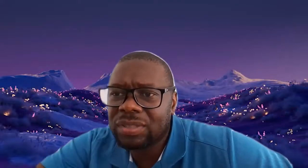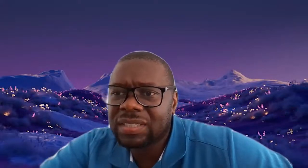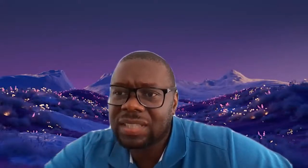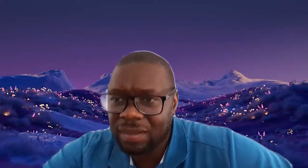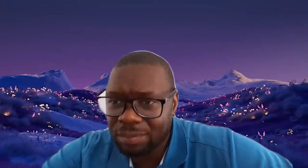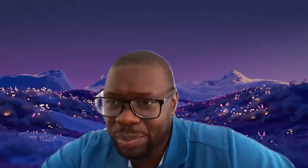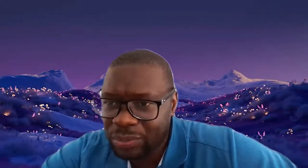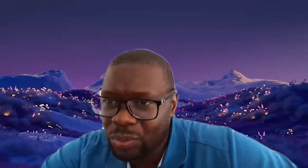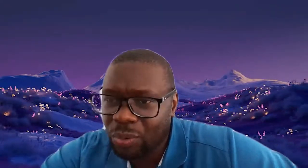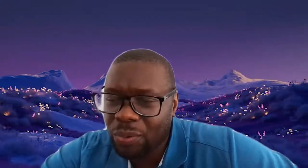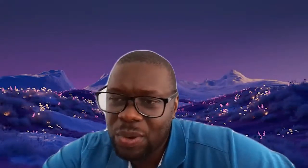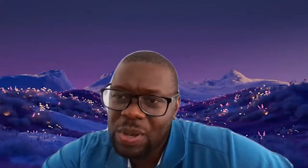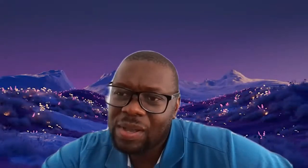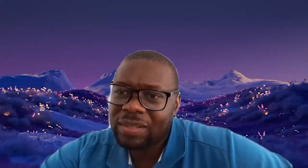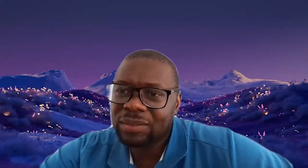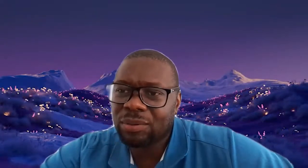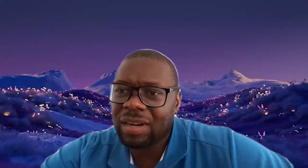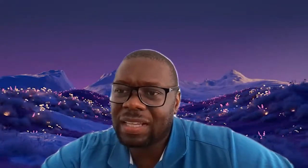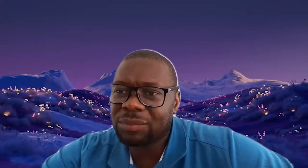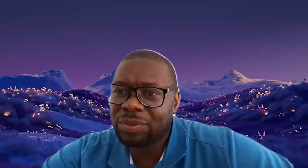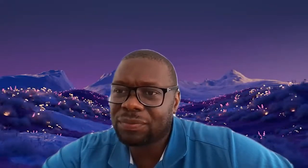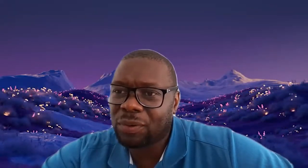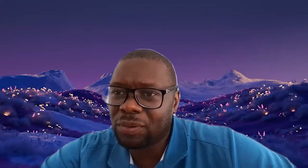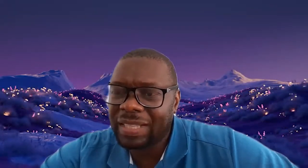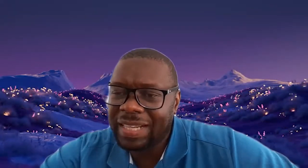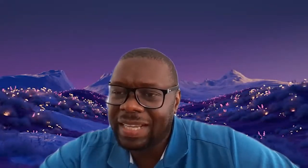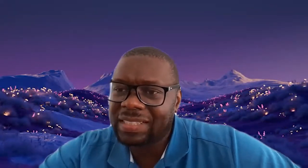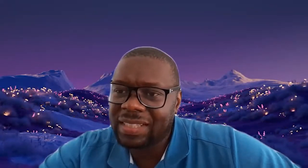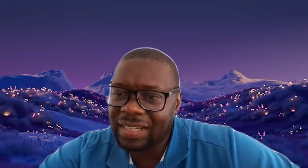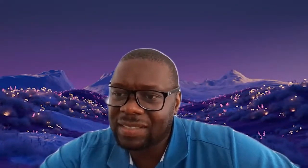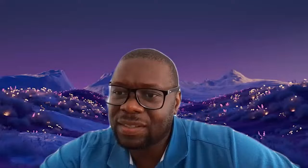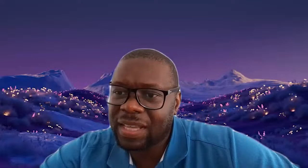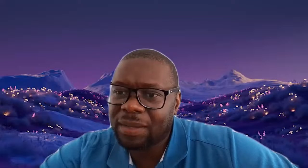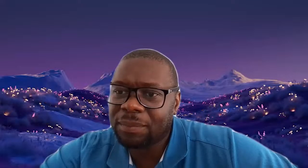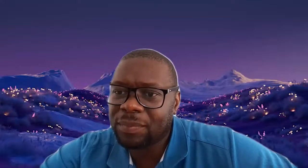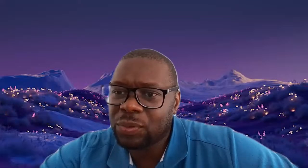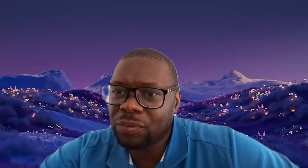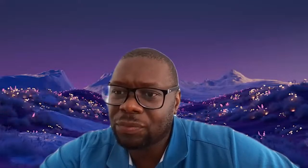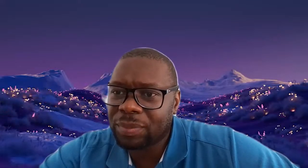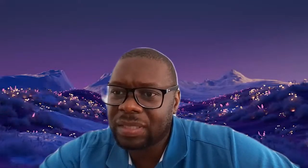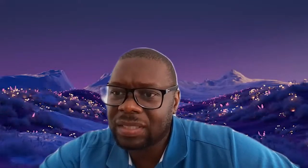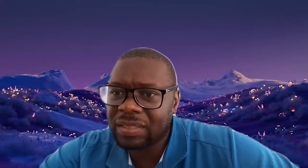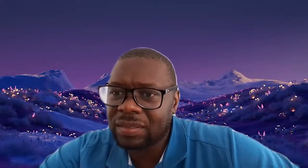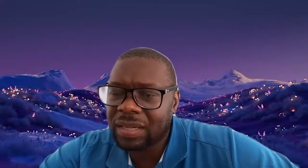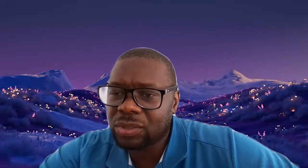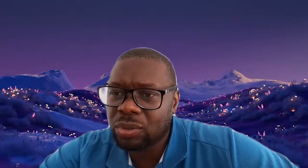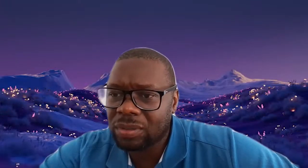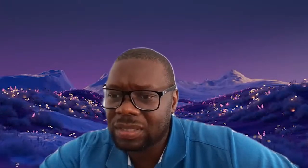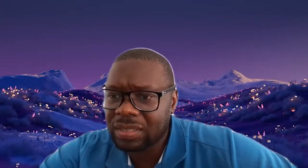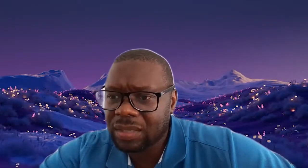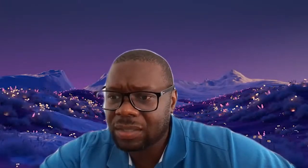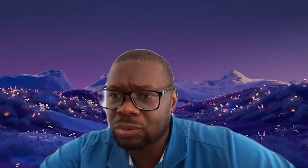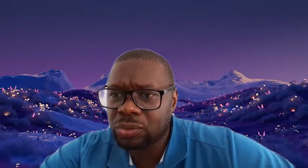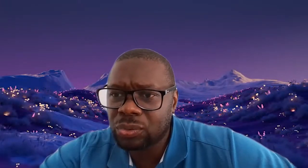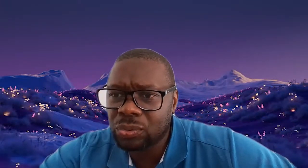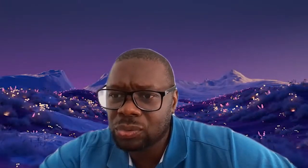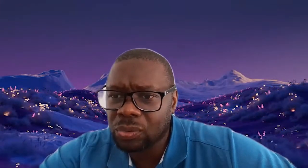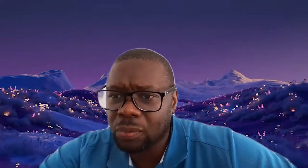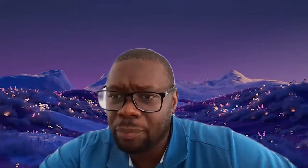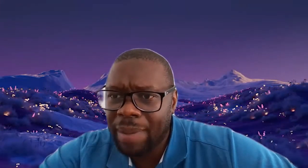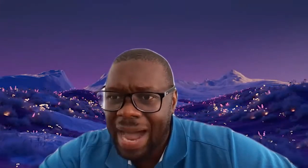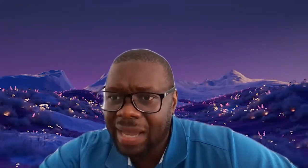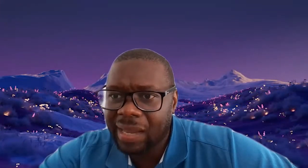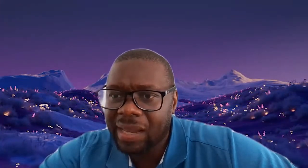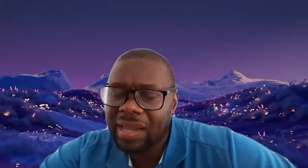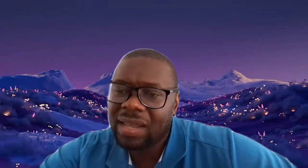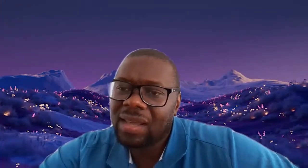at UNISA, please go to collect before the date that you've been told you should do